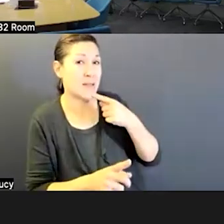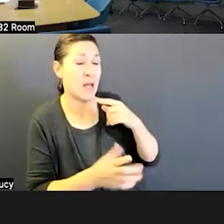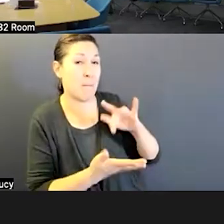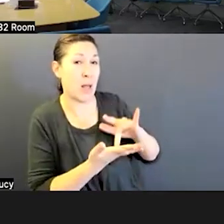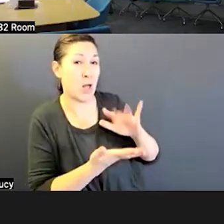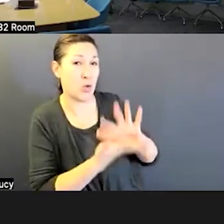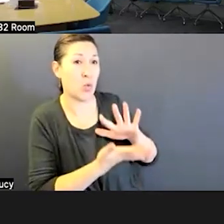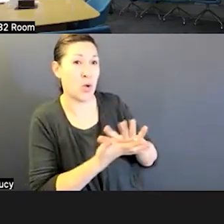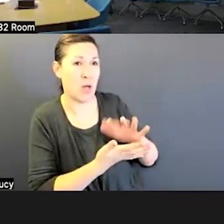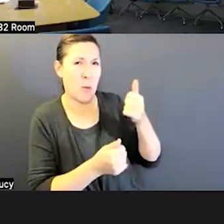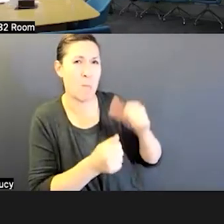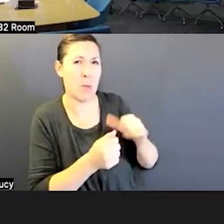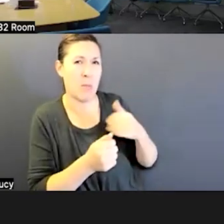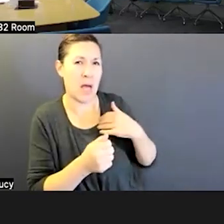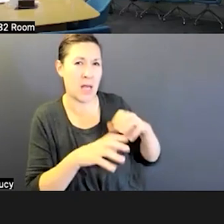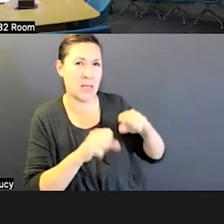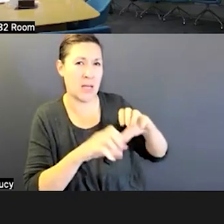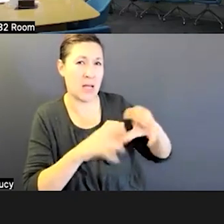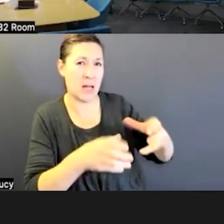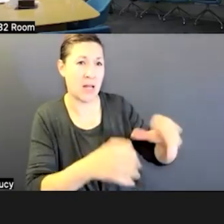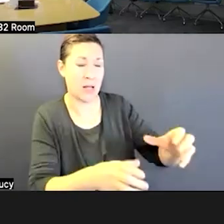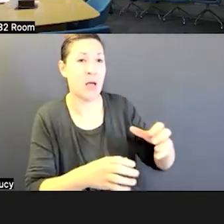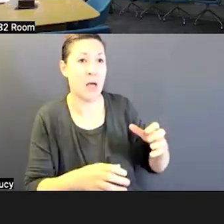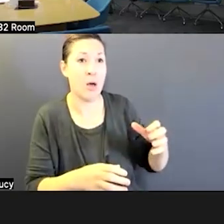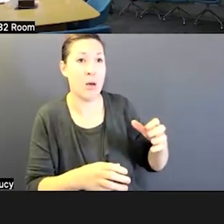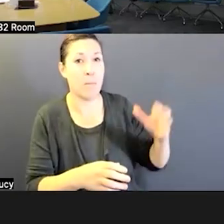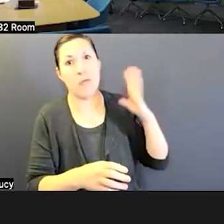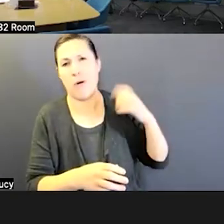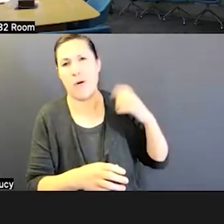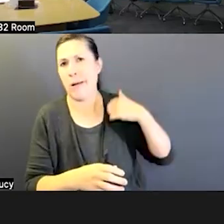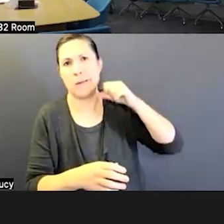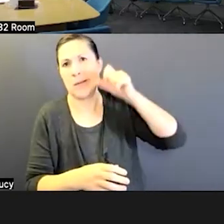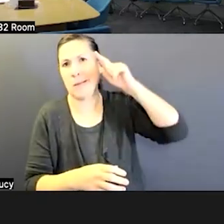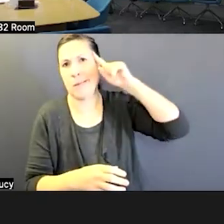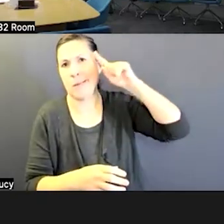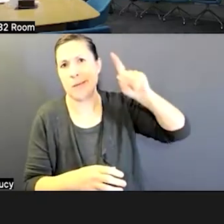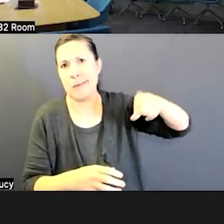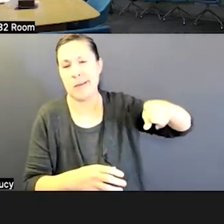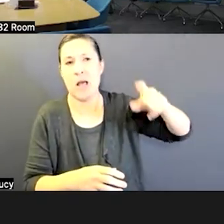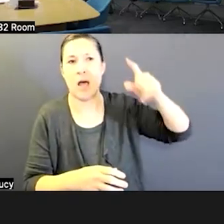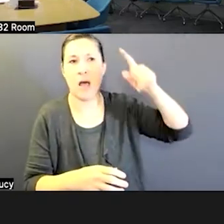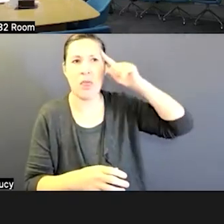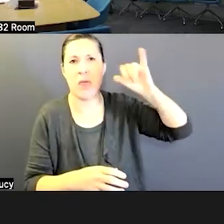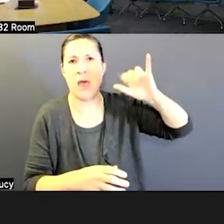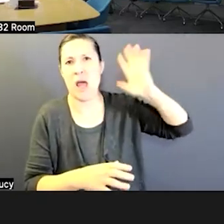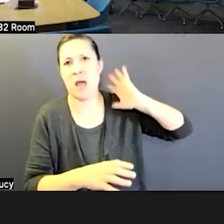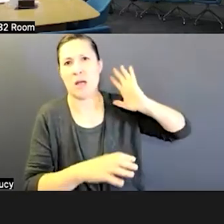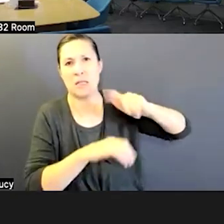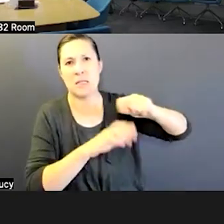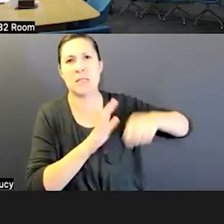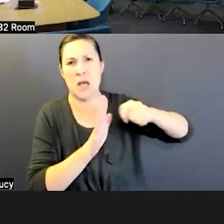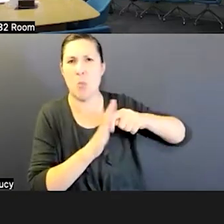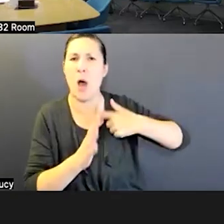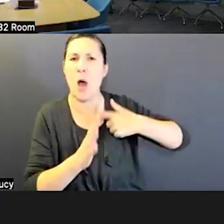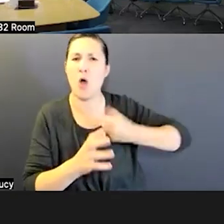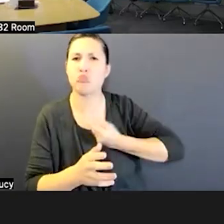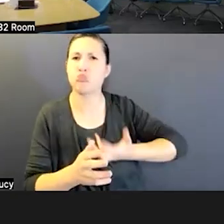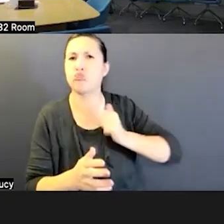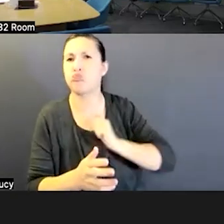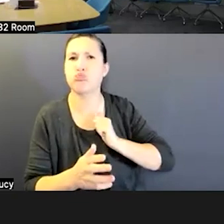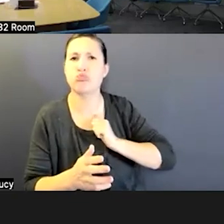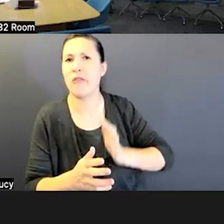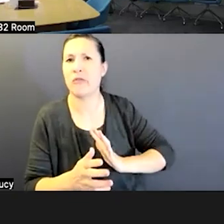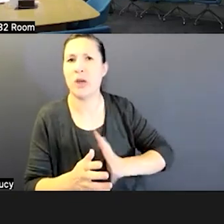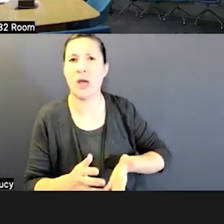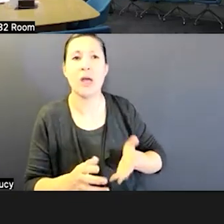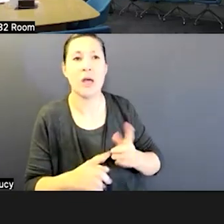classes. Me personally, I didn't think I needed them because I felt like in the moment like I could express myself very well, but I was taking